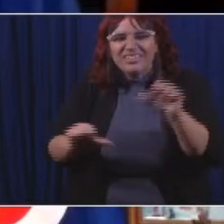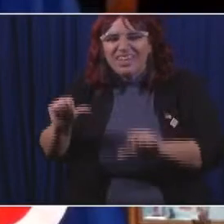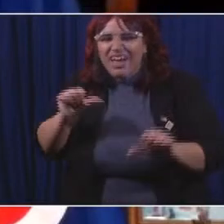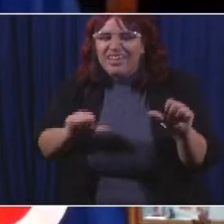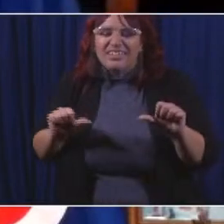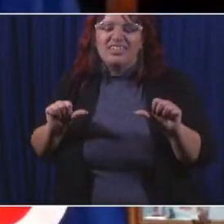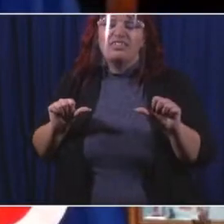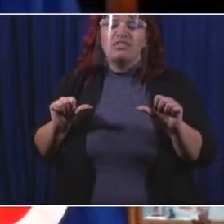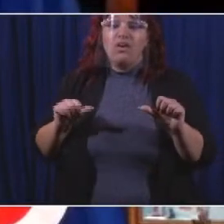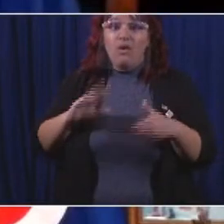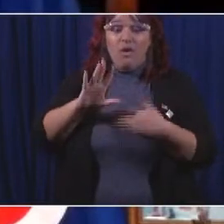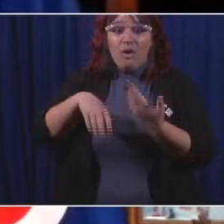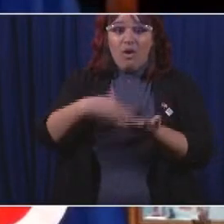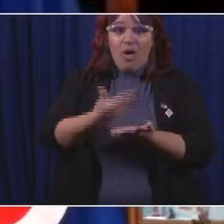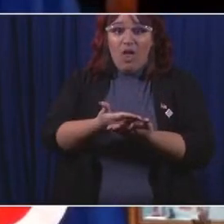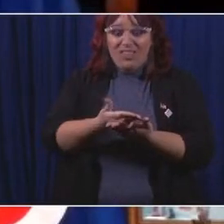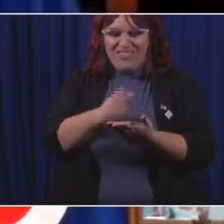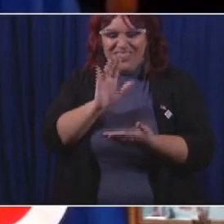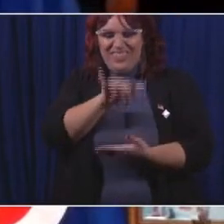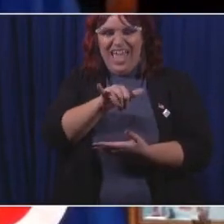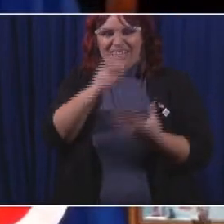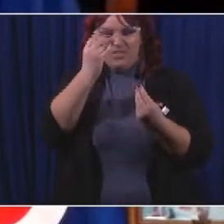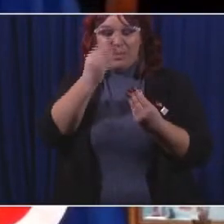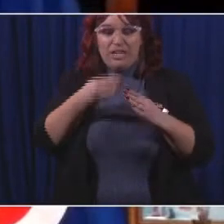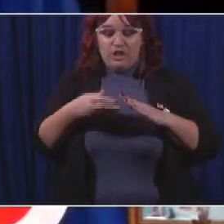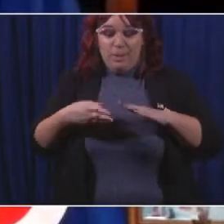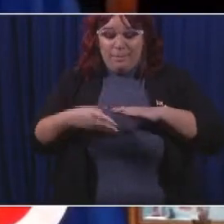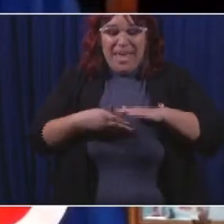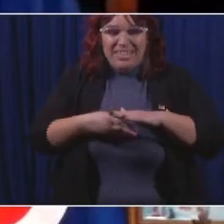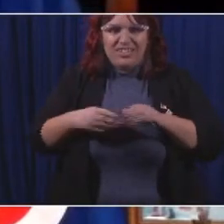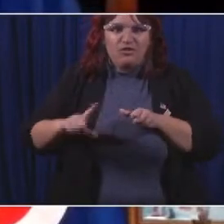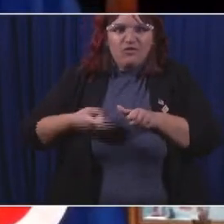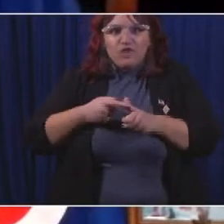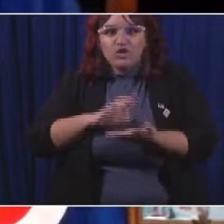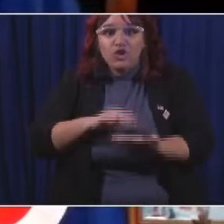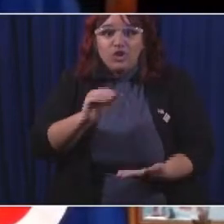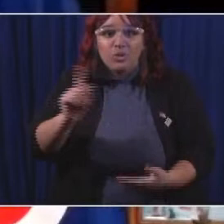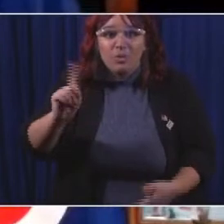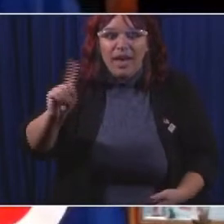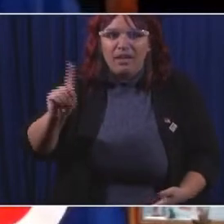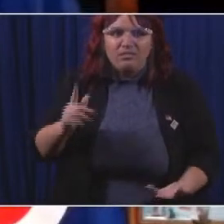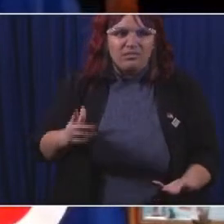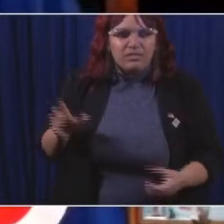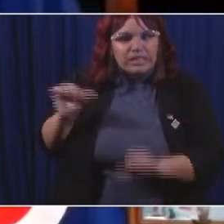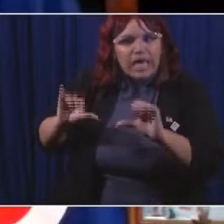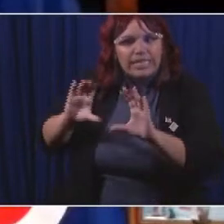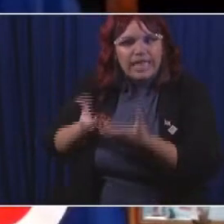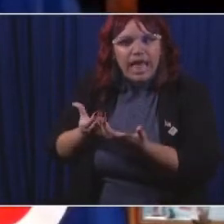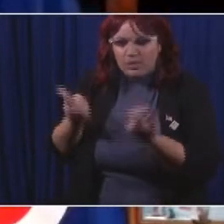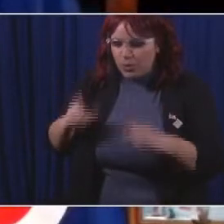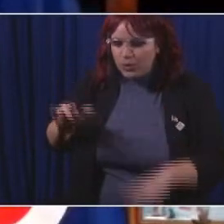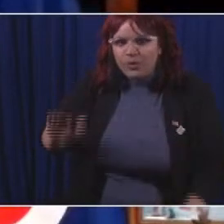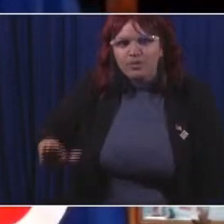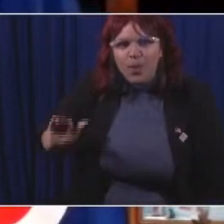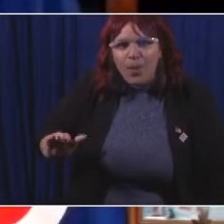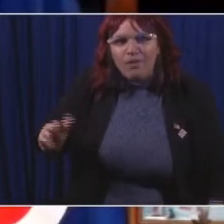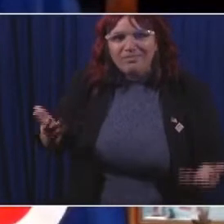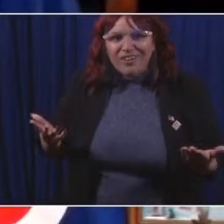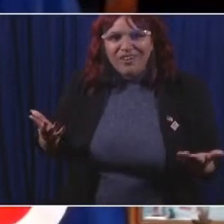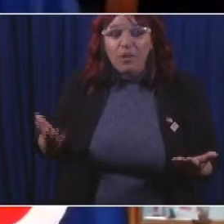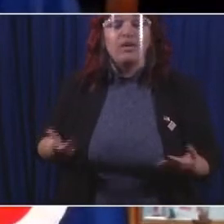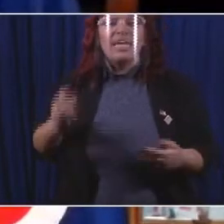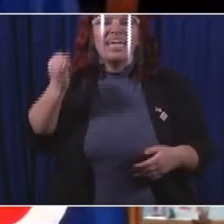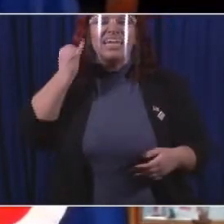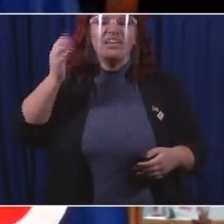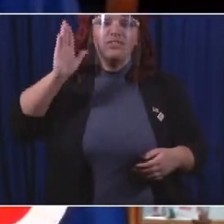K through 12 education system with access to STEM education. Or even if you want to be a nurse or an emergency room doctor, all of